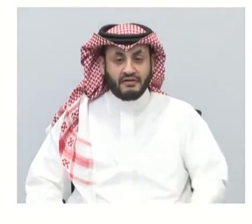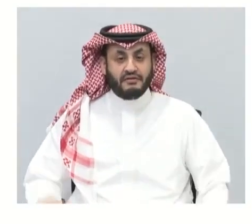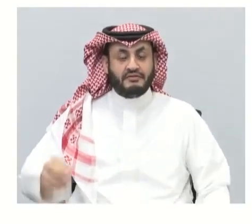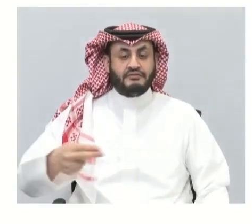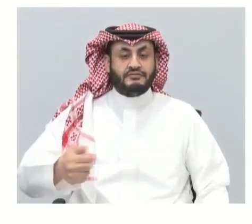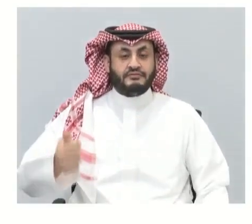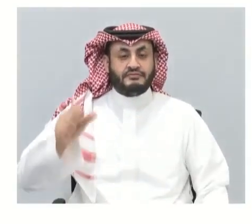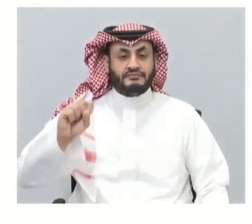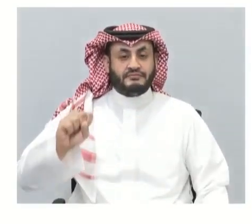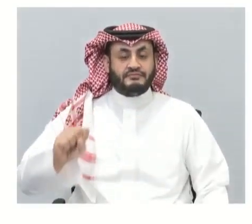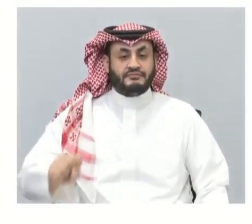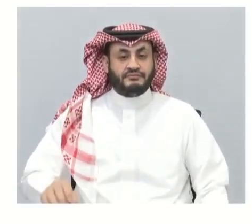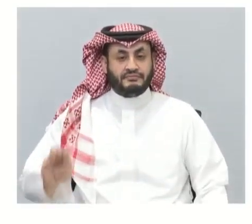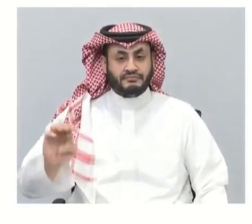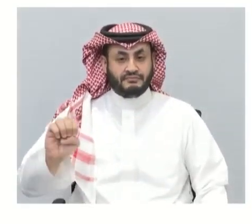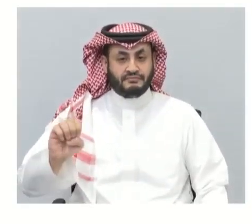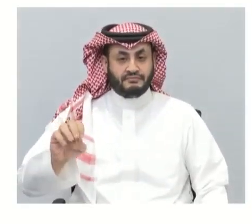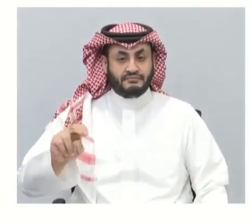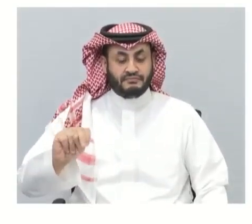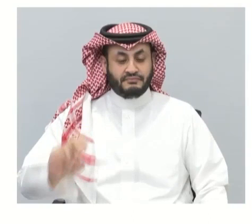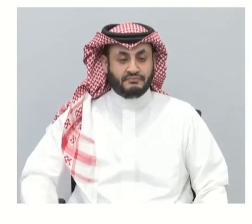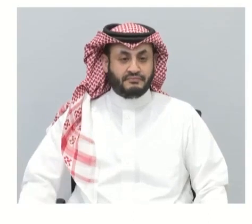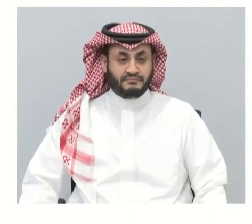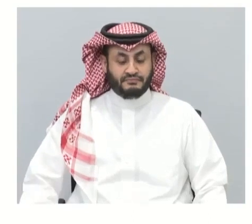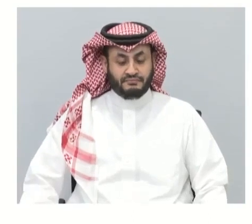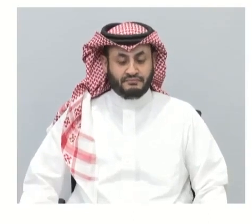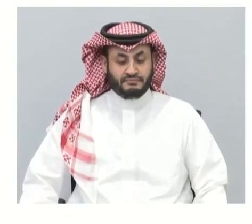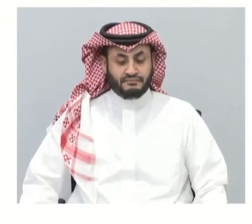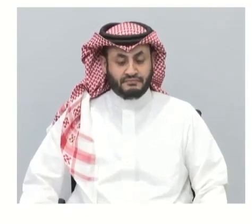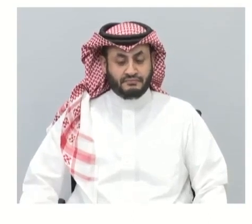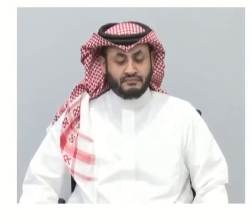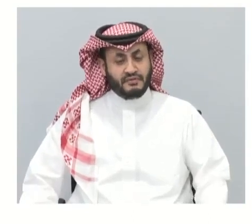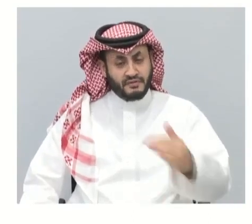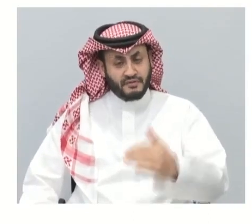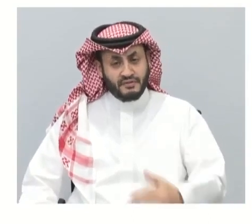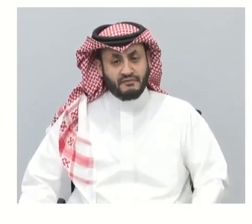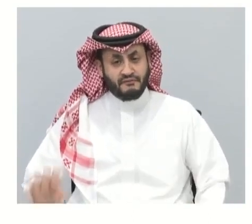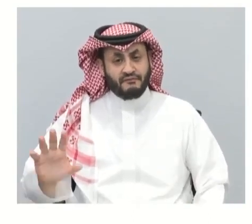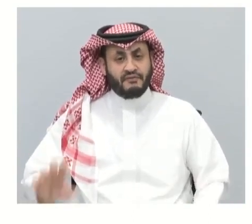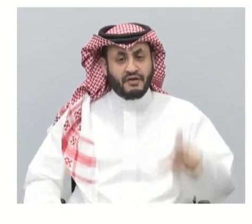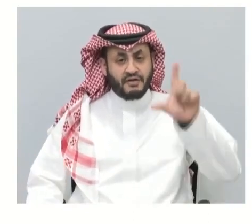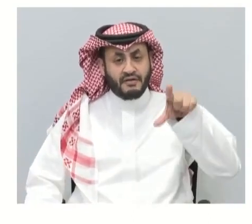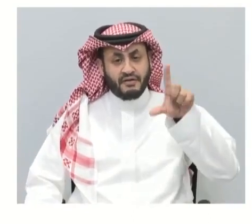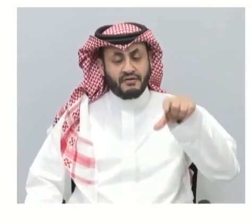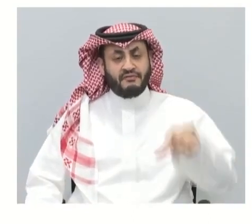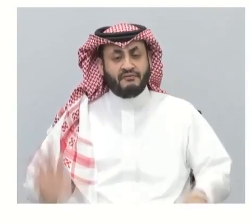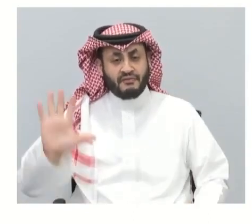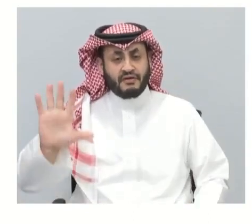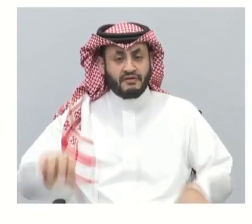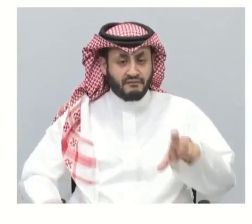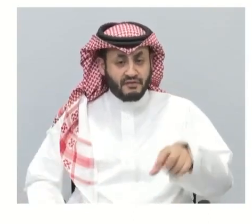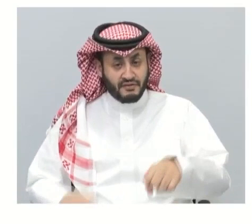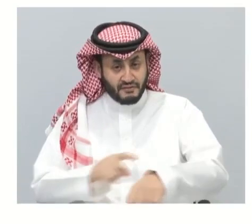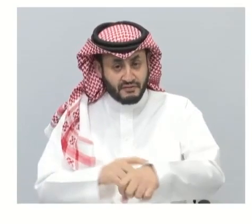doing. And also, we have been learning online for 5 weeks. Have been